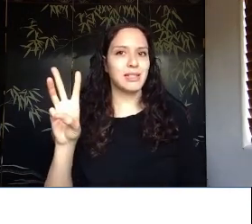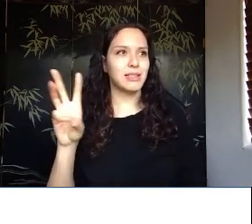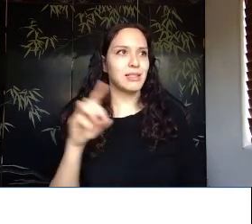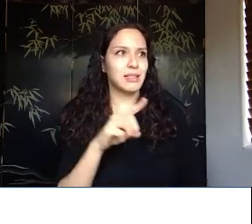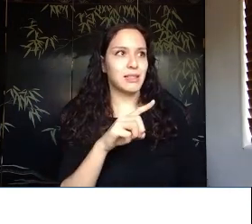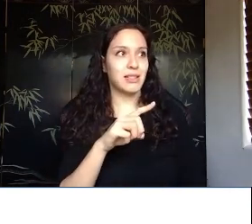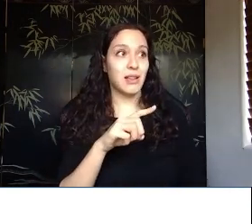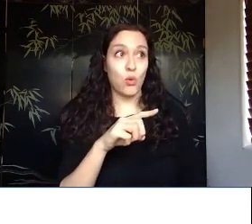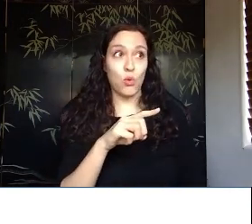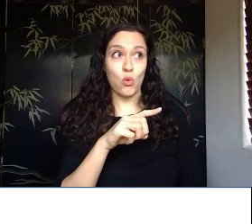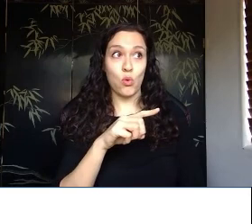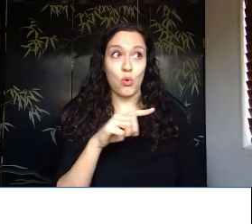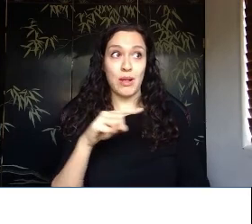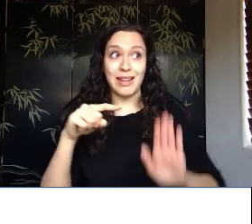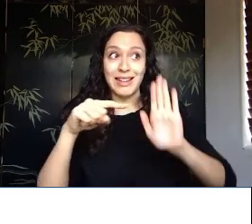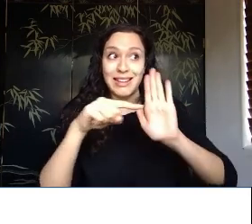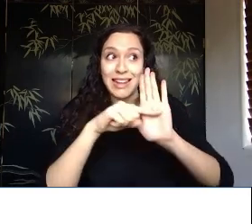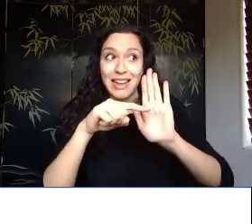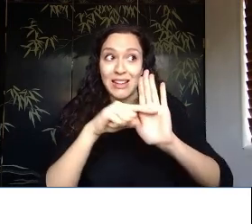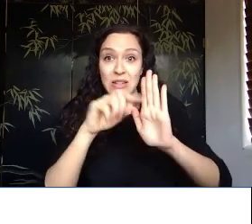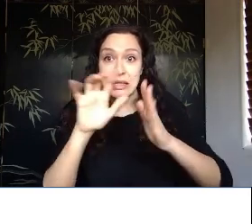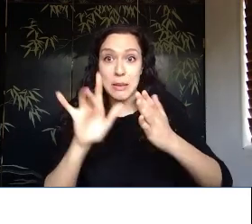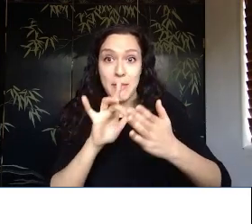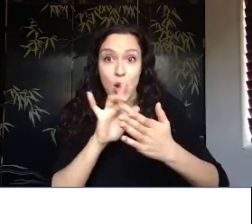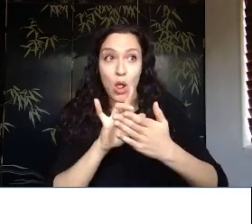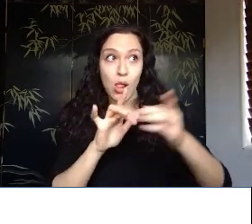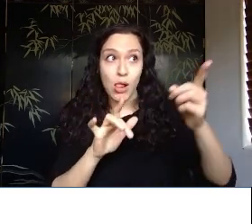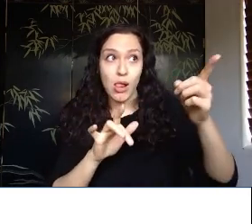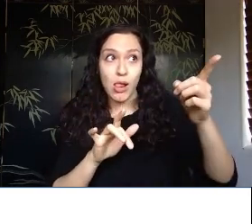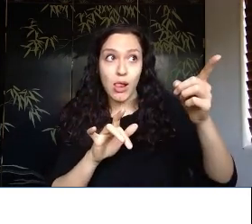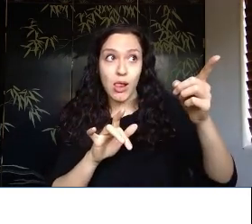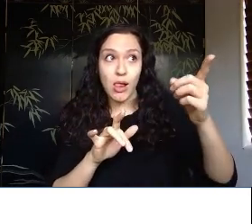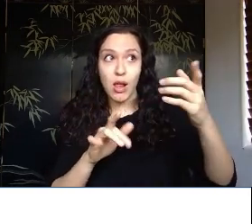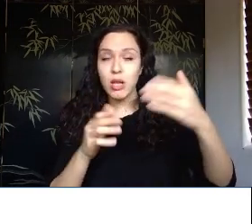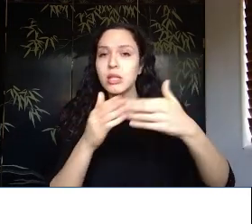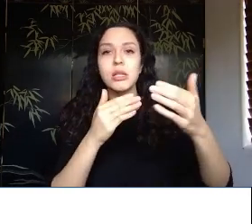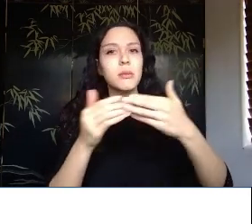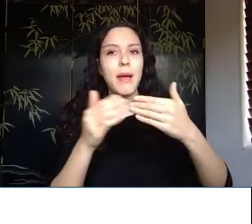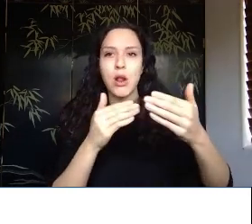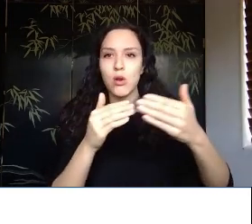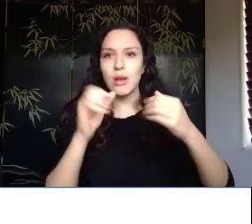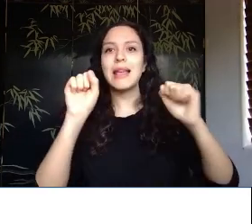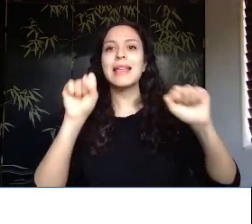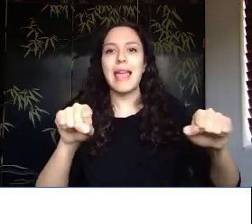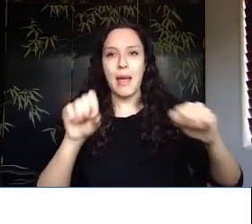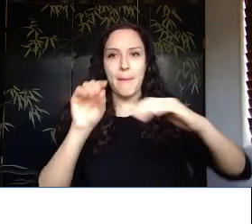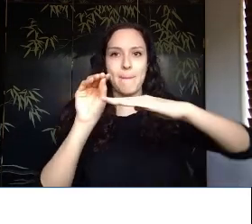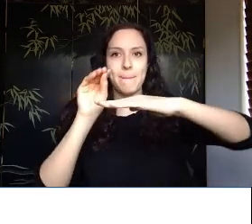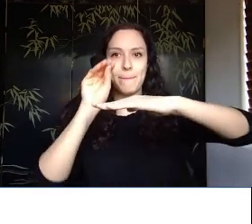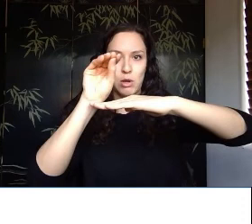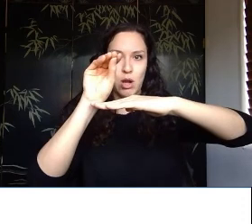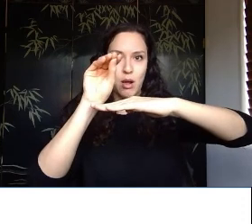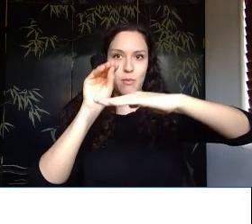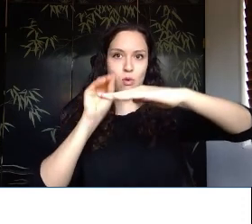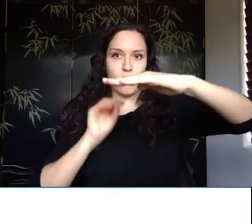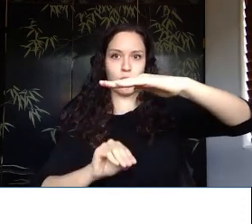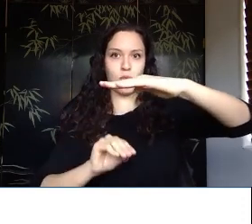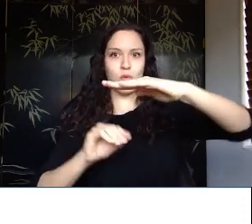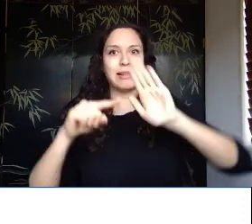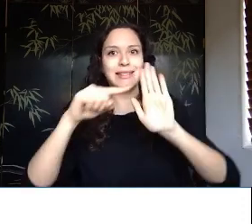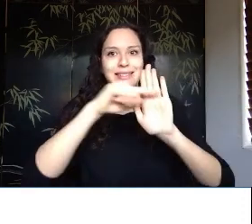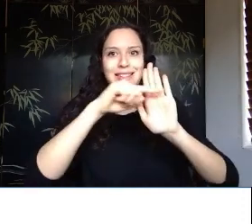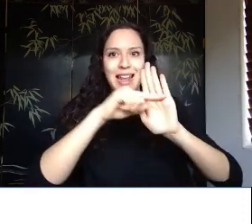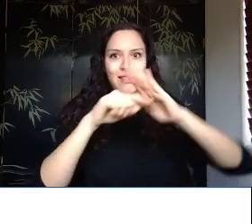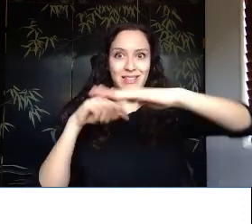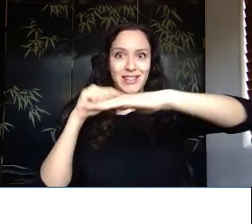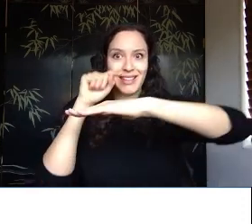negative's in the middle. Where am I going to put it? Remember, it doesn't matter. Put it on the top or put it on the bottom. You choose. Go